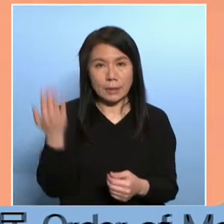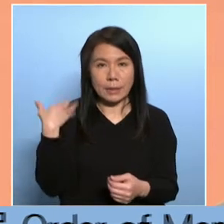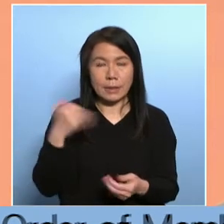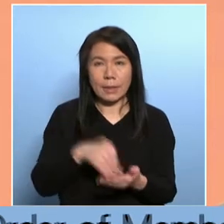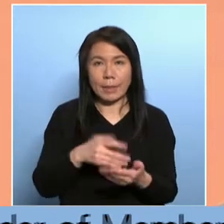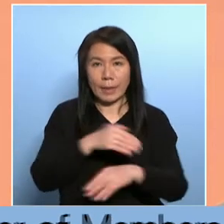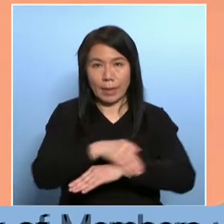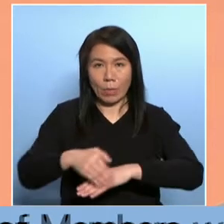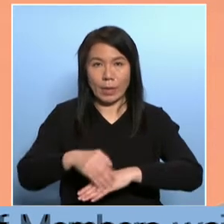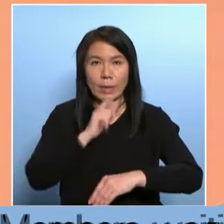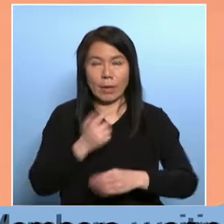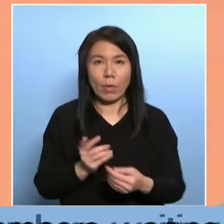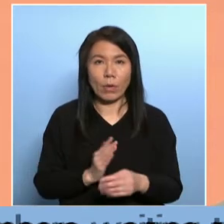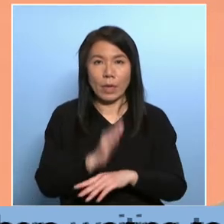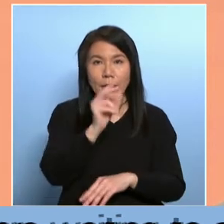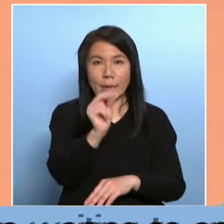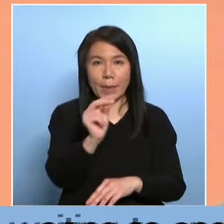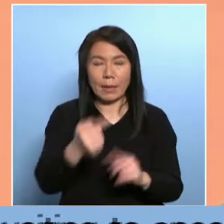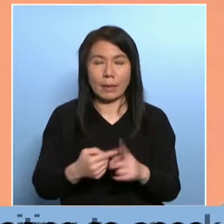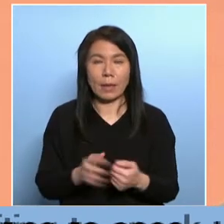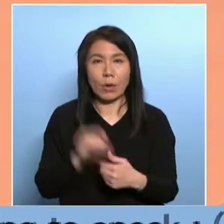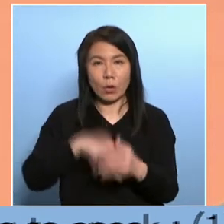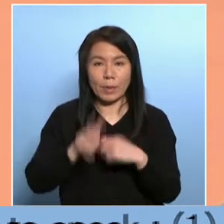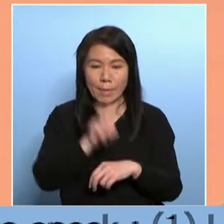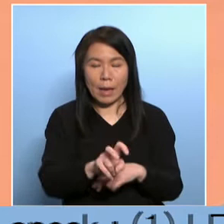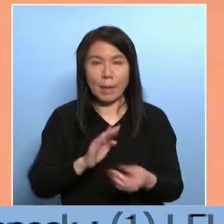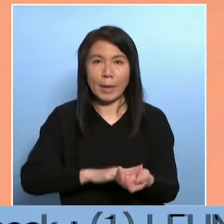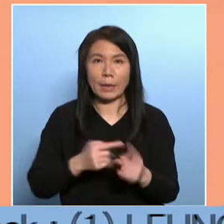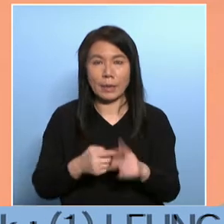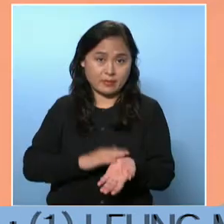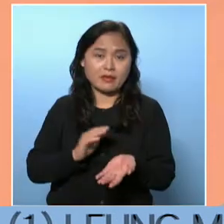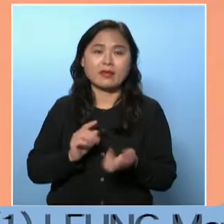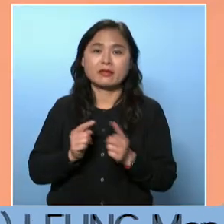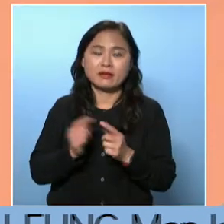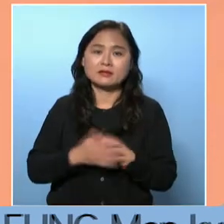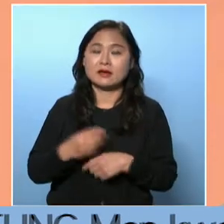That will help to relieve their symptoms. Some 700 joined the schemes.